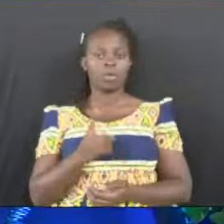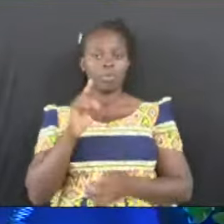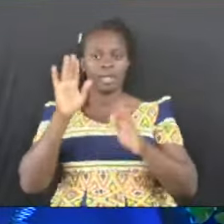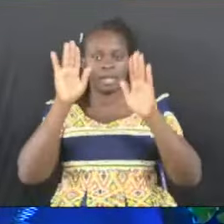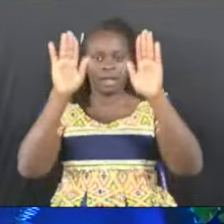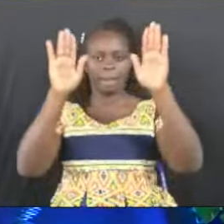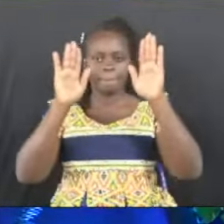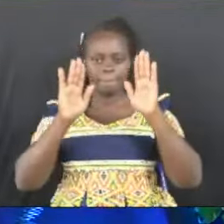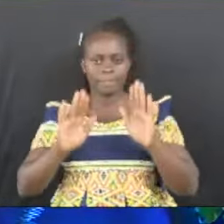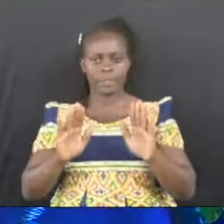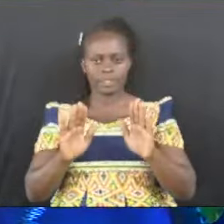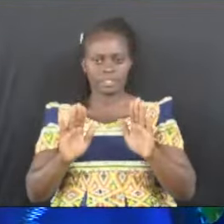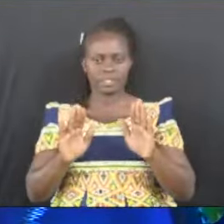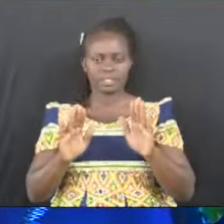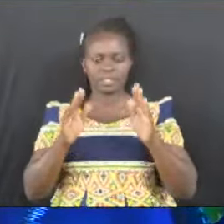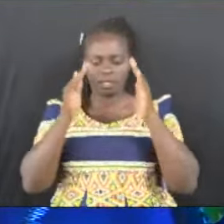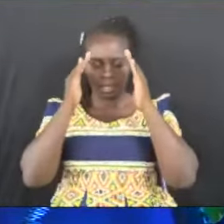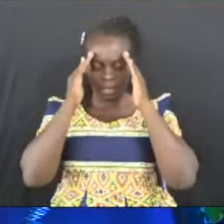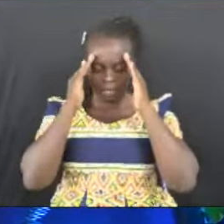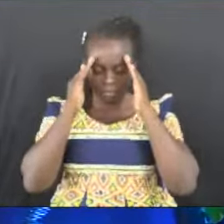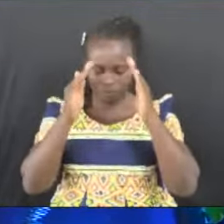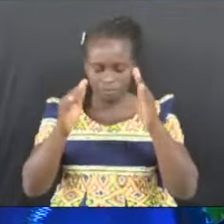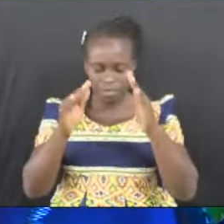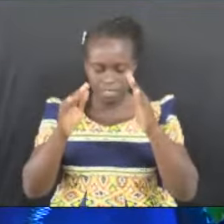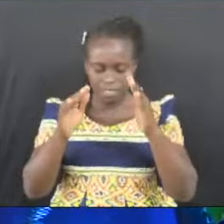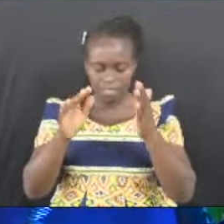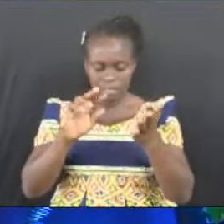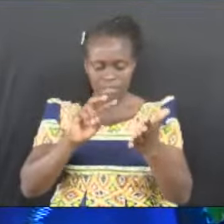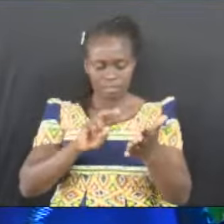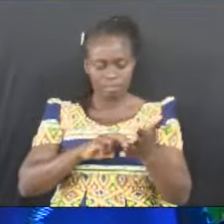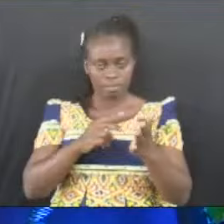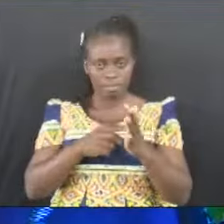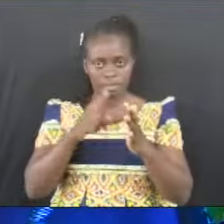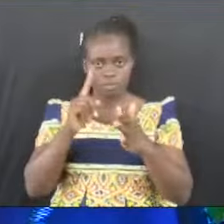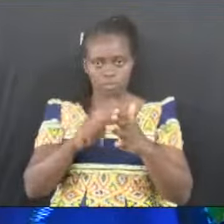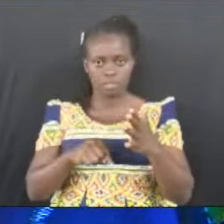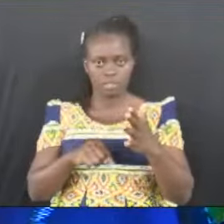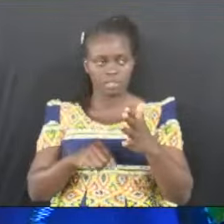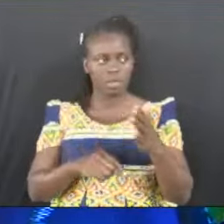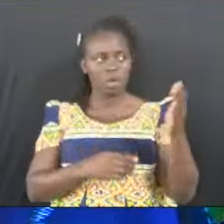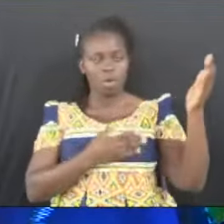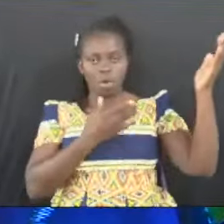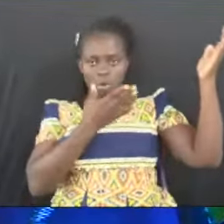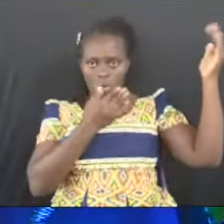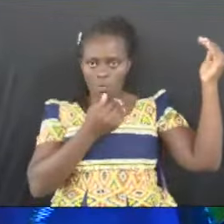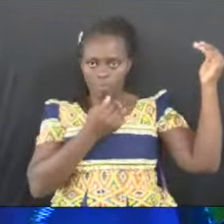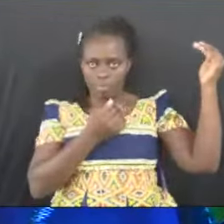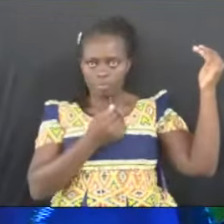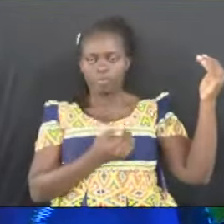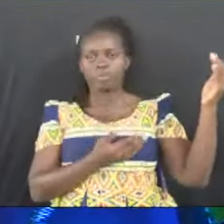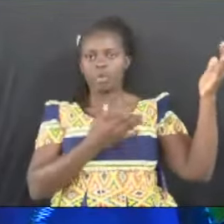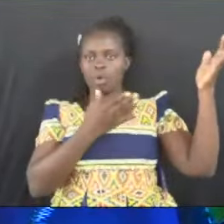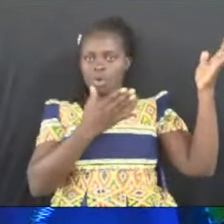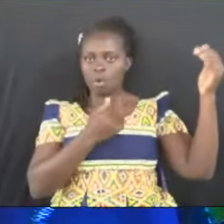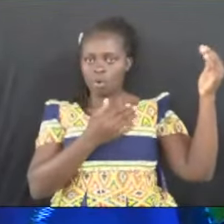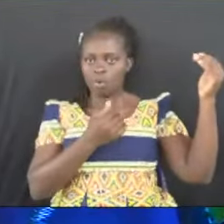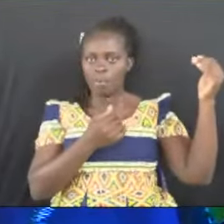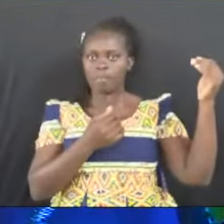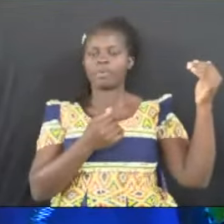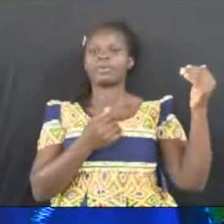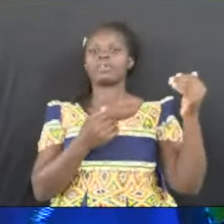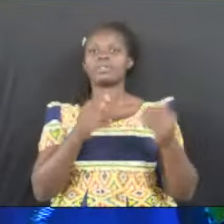Adventists, I use the word hope. Hope Channel, there are so many churches, you know,